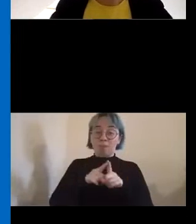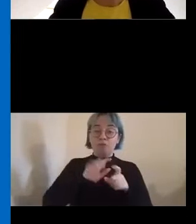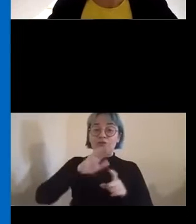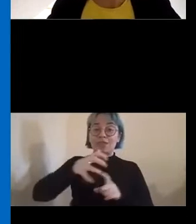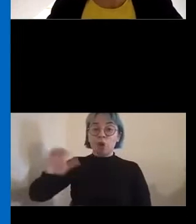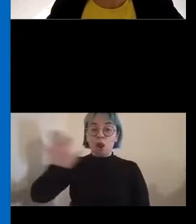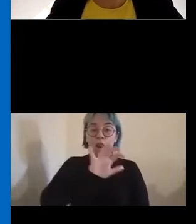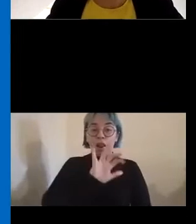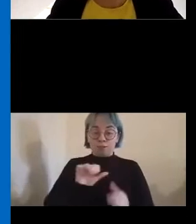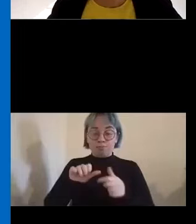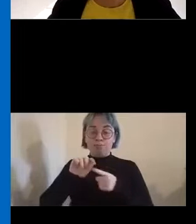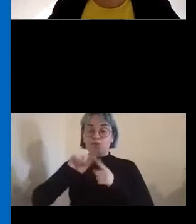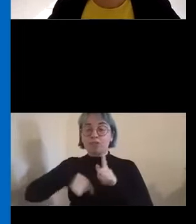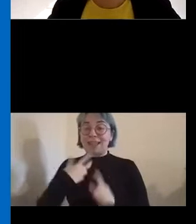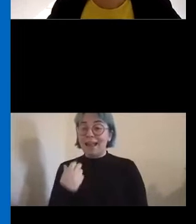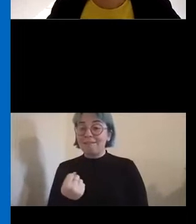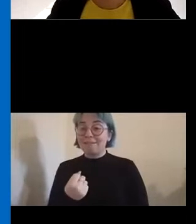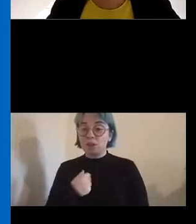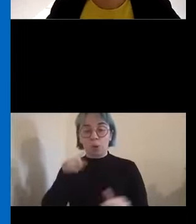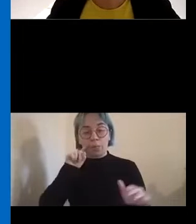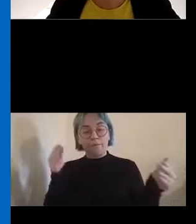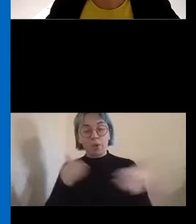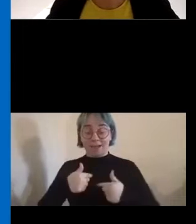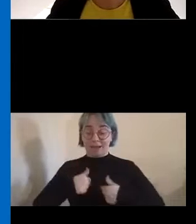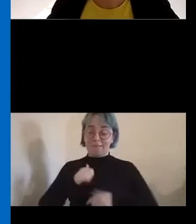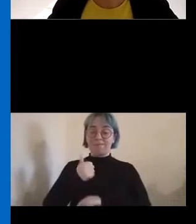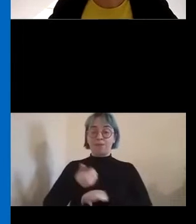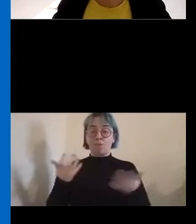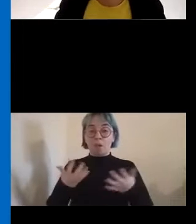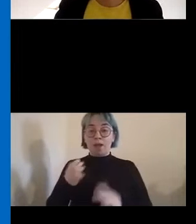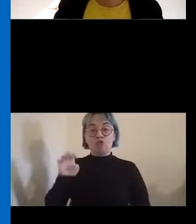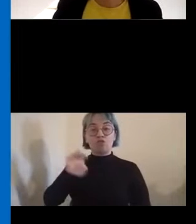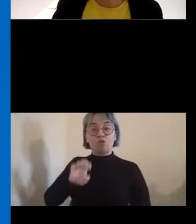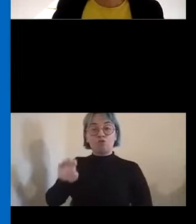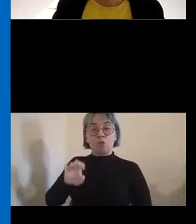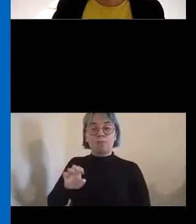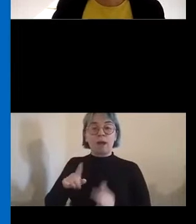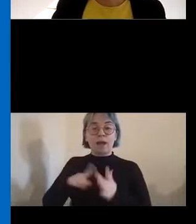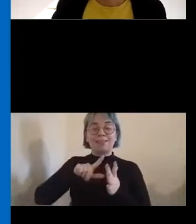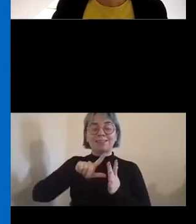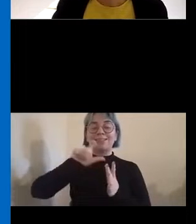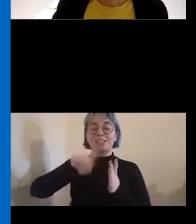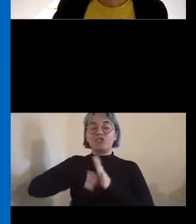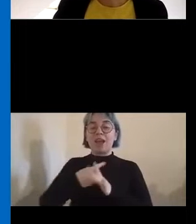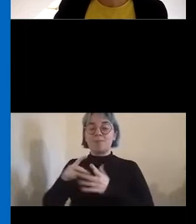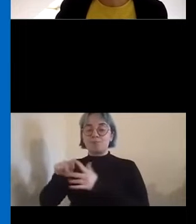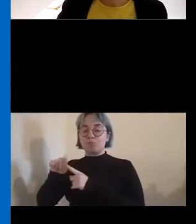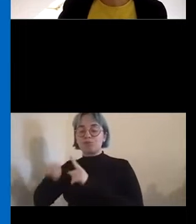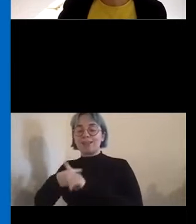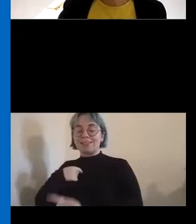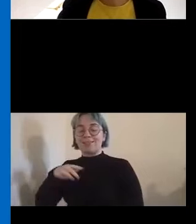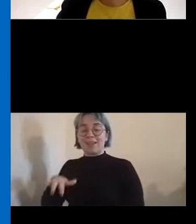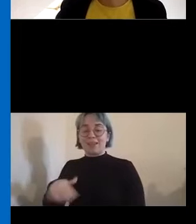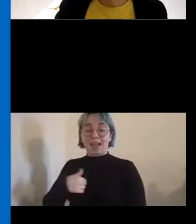programs. And I'm based in the Europe program of the ICJ. So it's interesting, especially for me, this